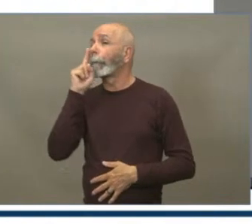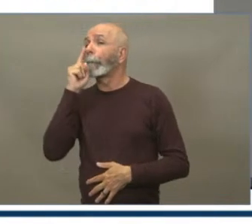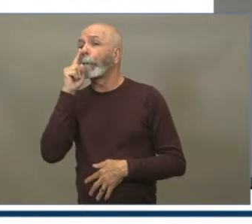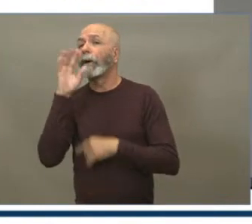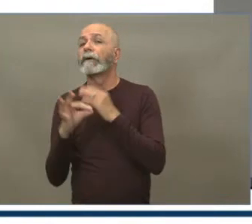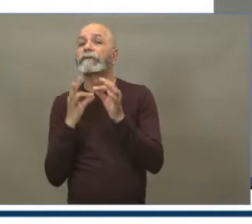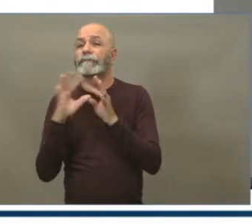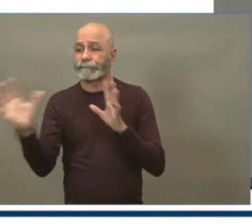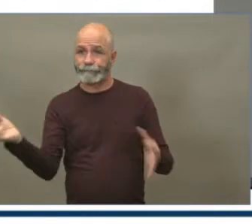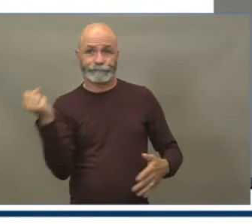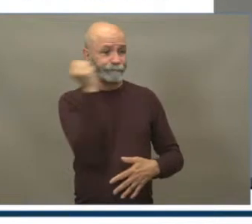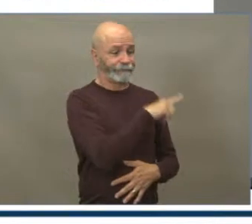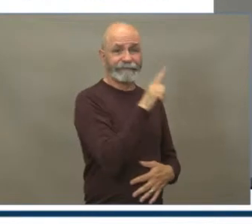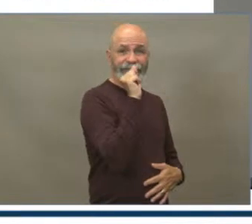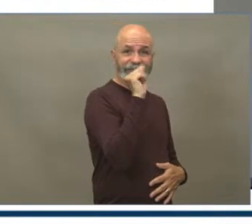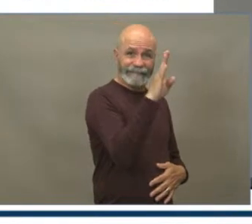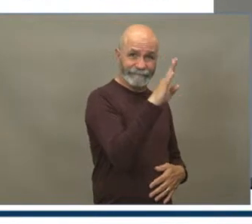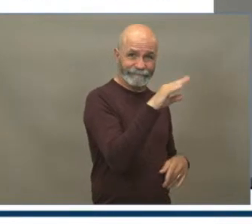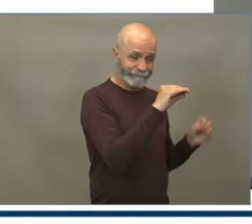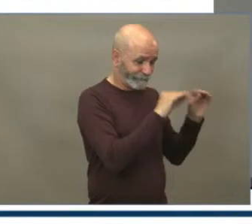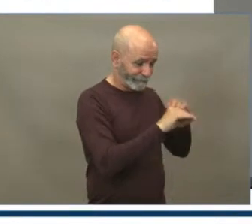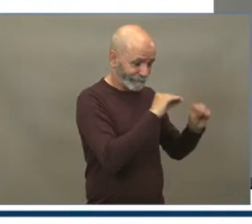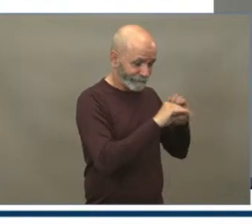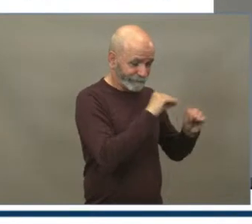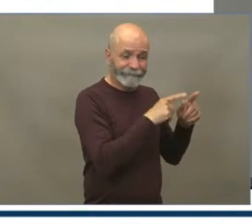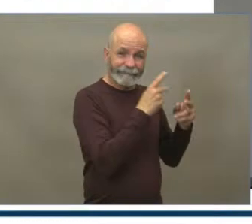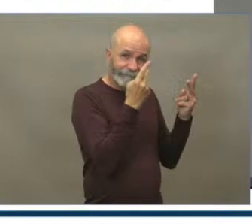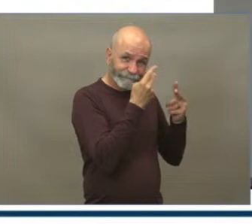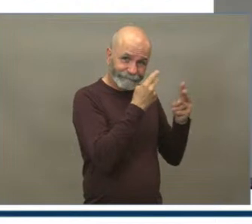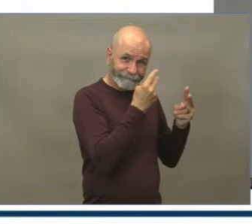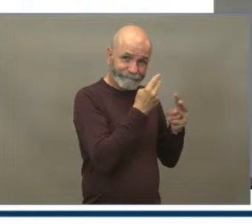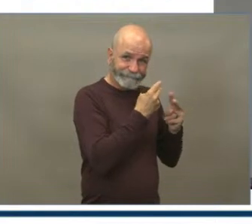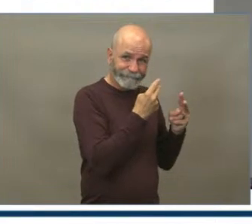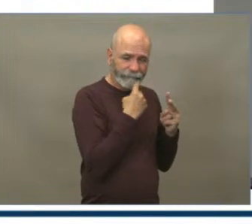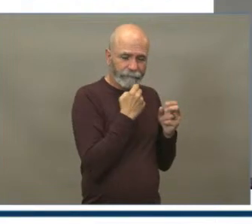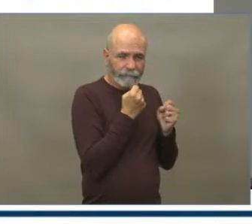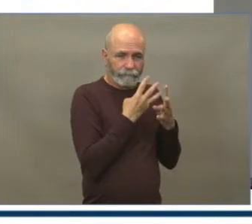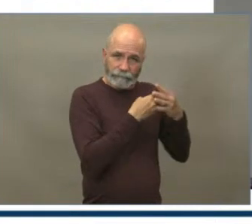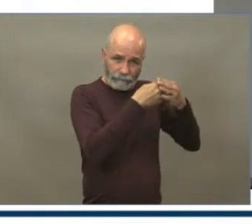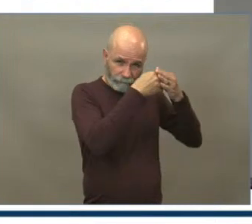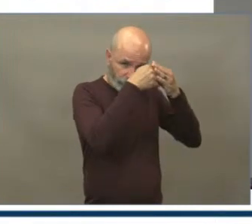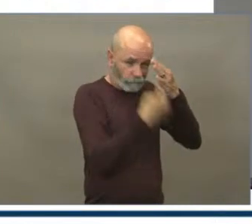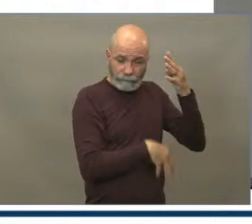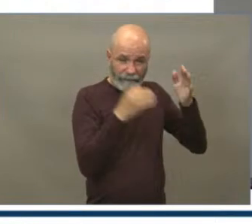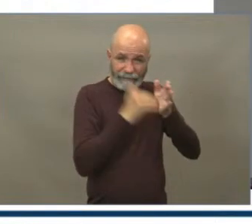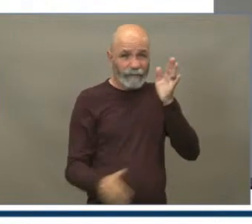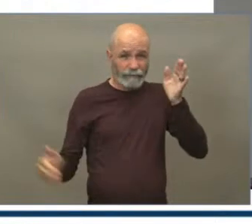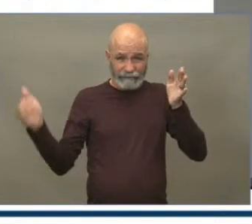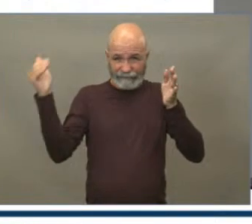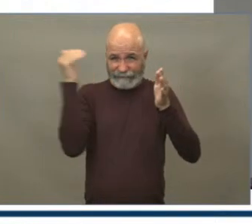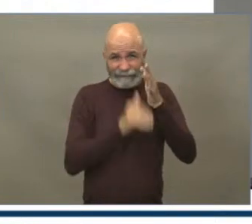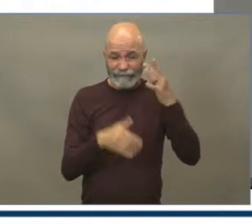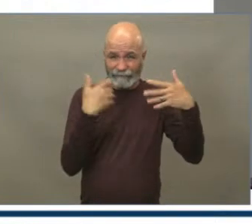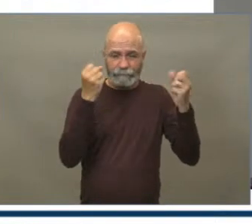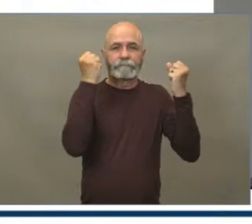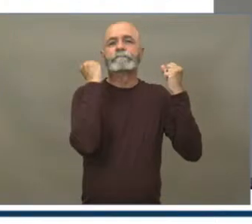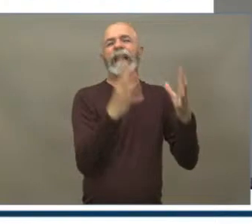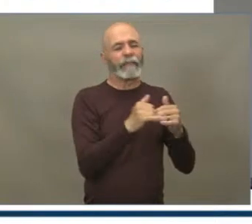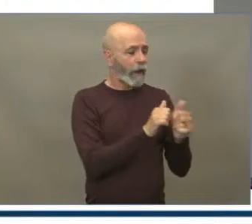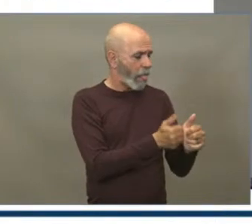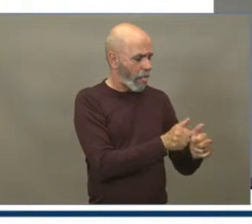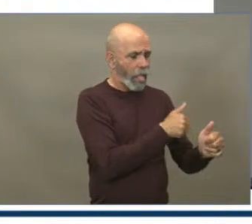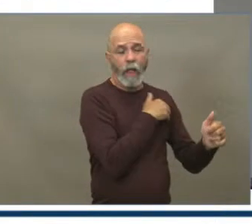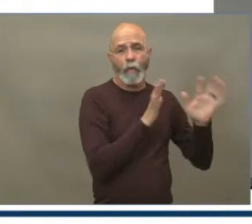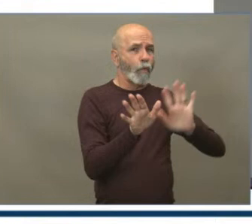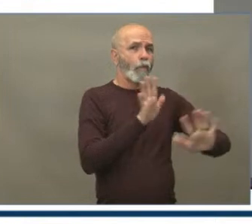processes it. We had thousands and thousands of those, which created a backlog and were resolved through the lab. Of the thousands of tests, there